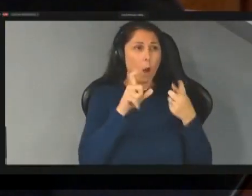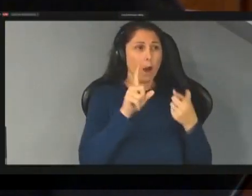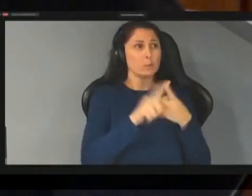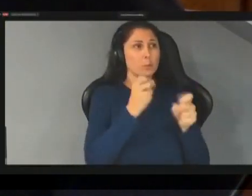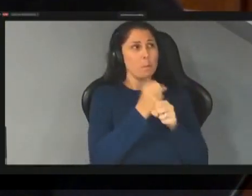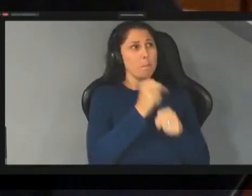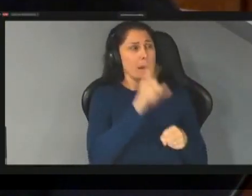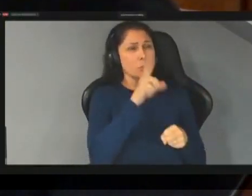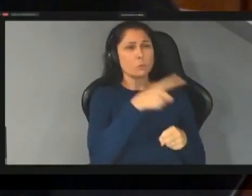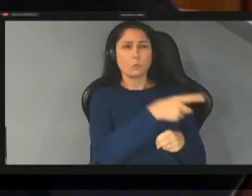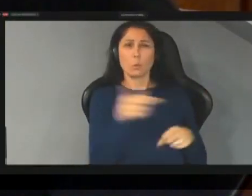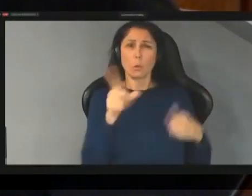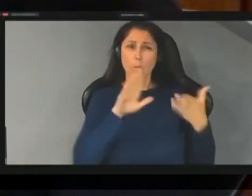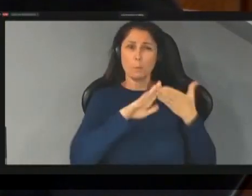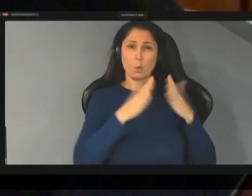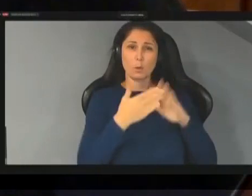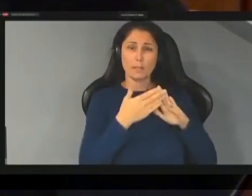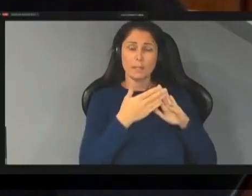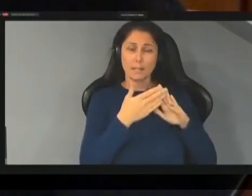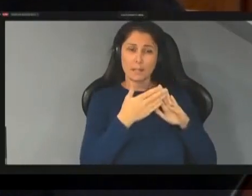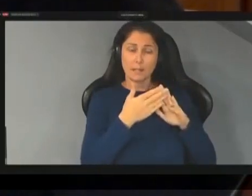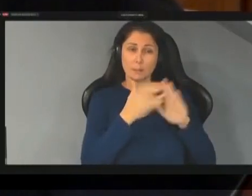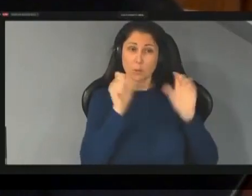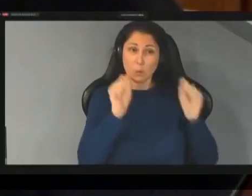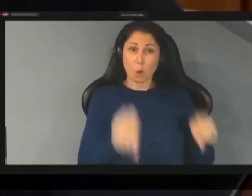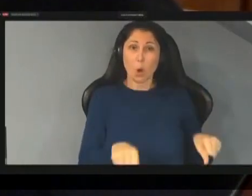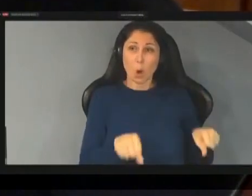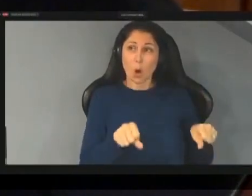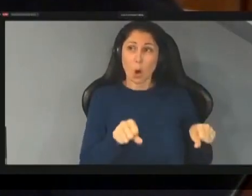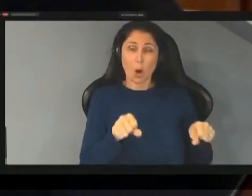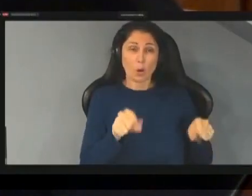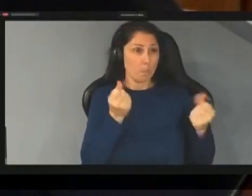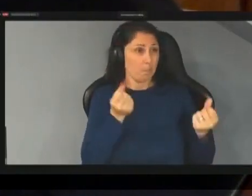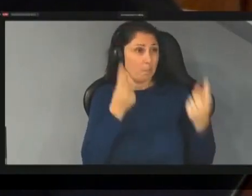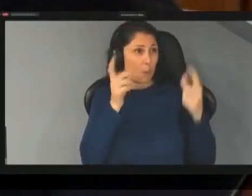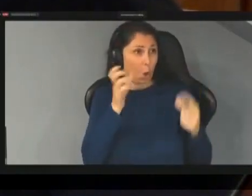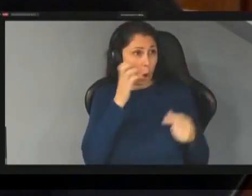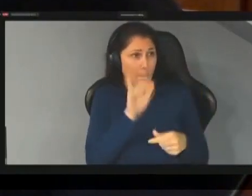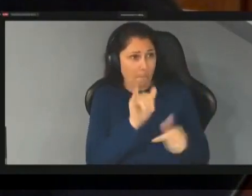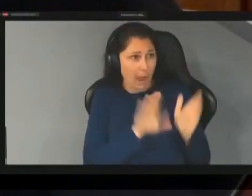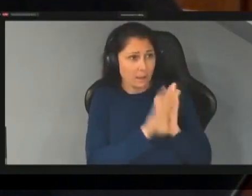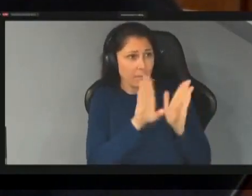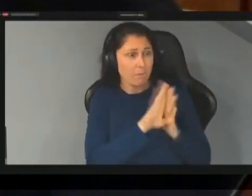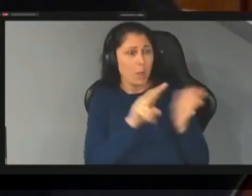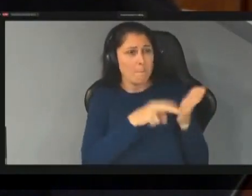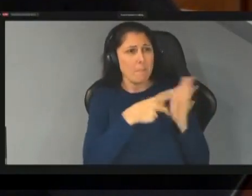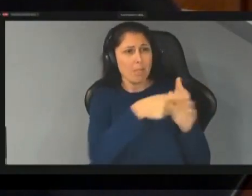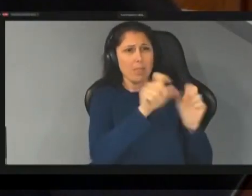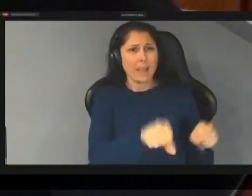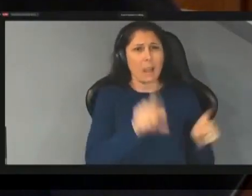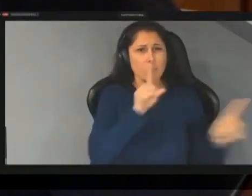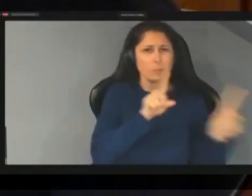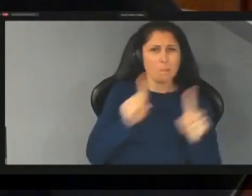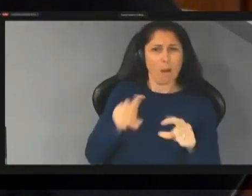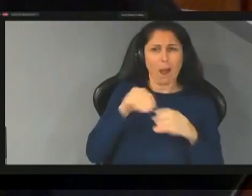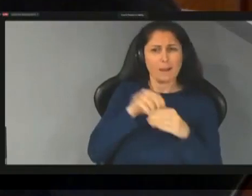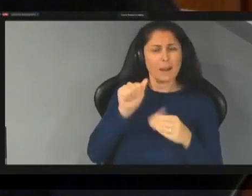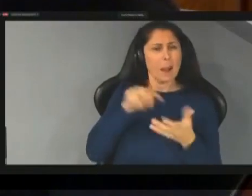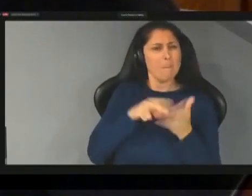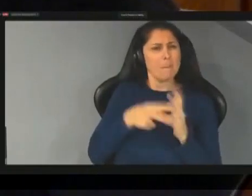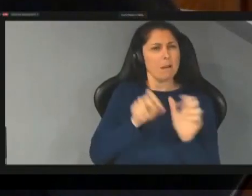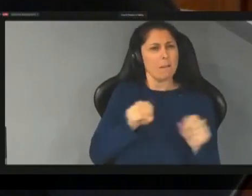communities could be heard by developers such that they could respond in meaningful ways,